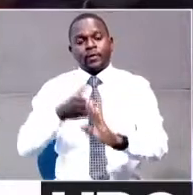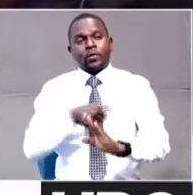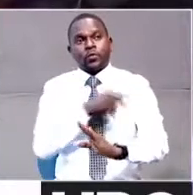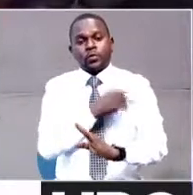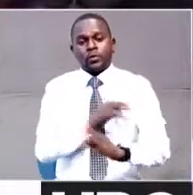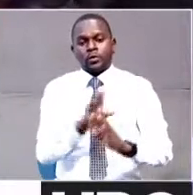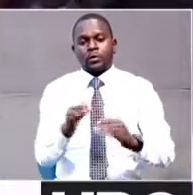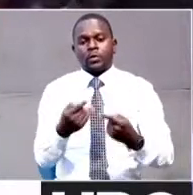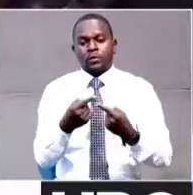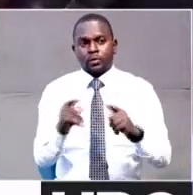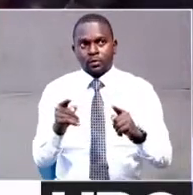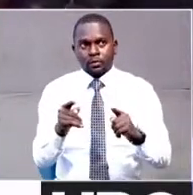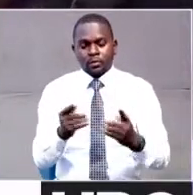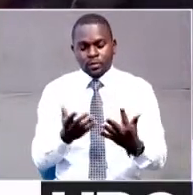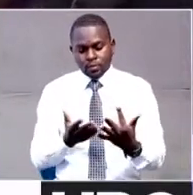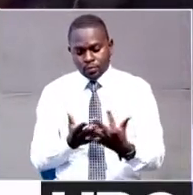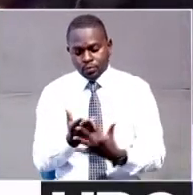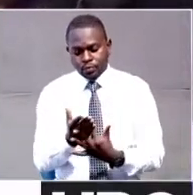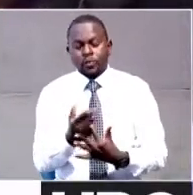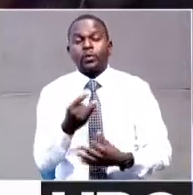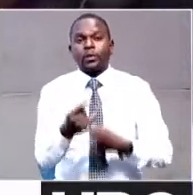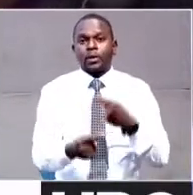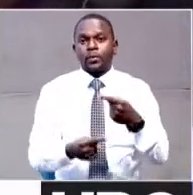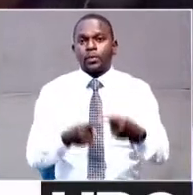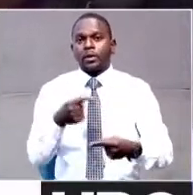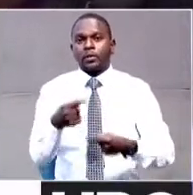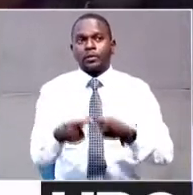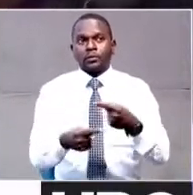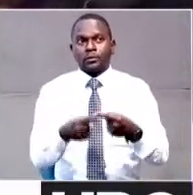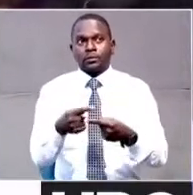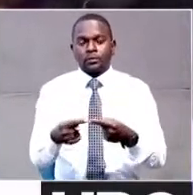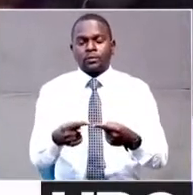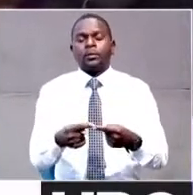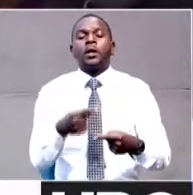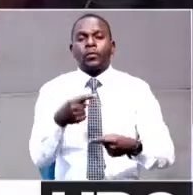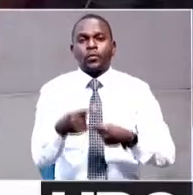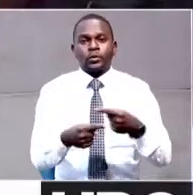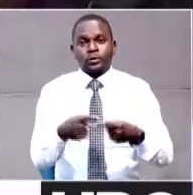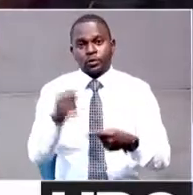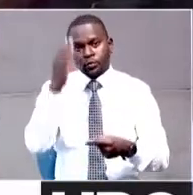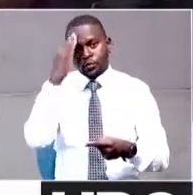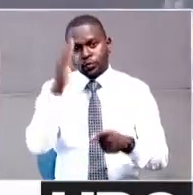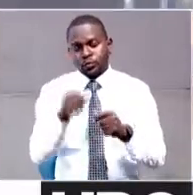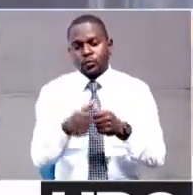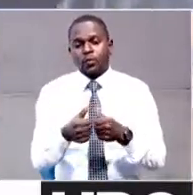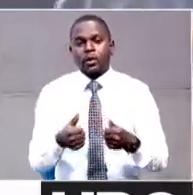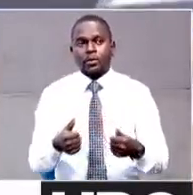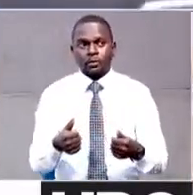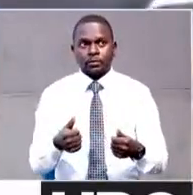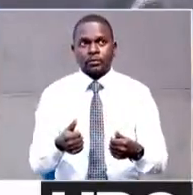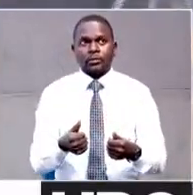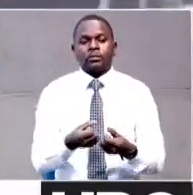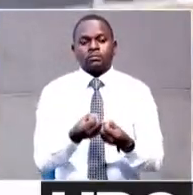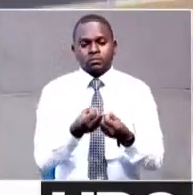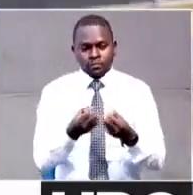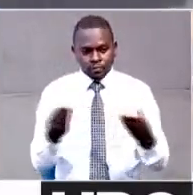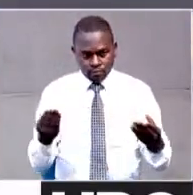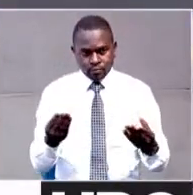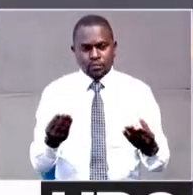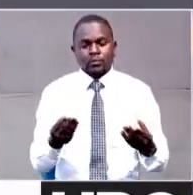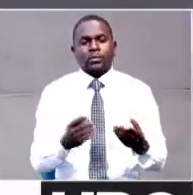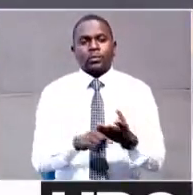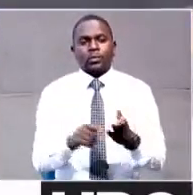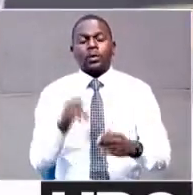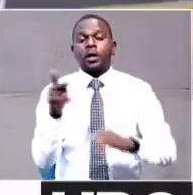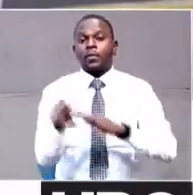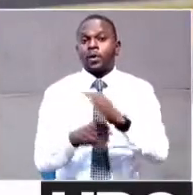but we have to go through the process. You know the processes of upgrade. Many who got wined by the